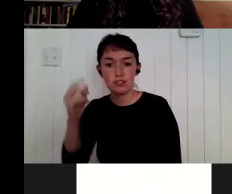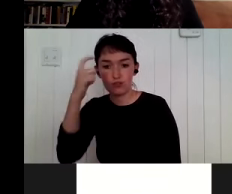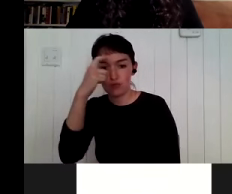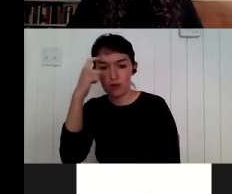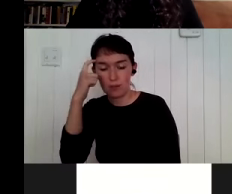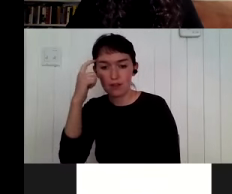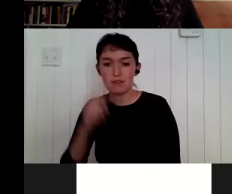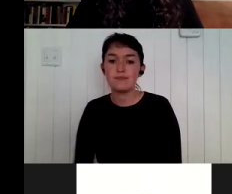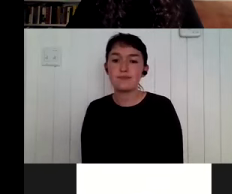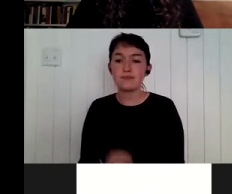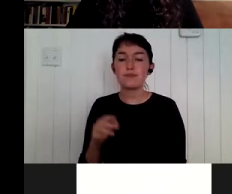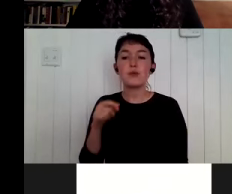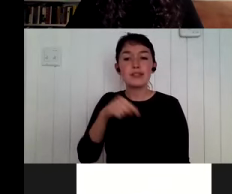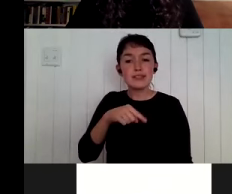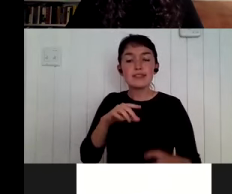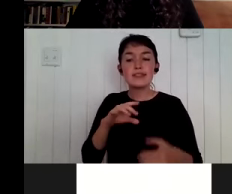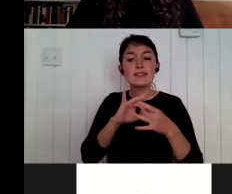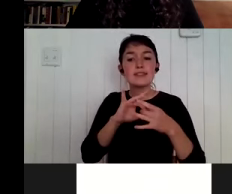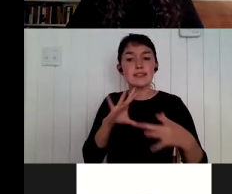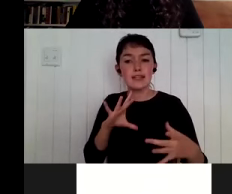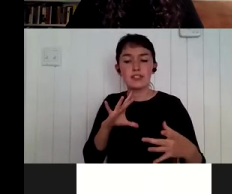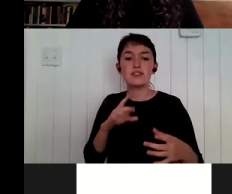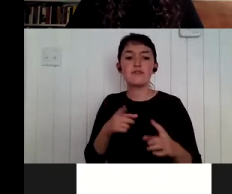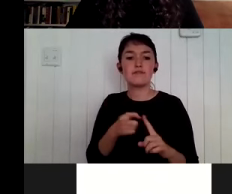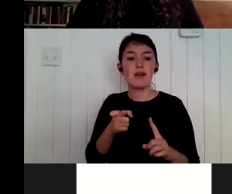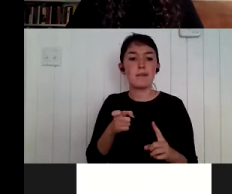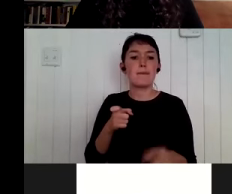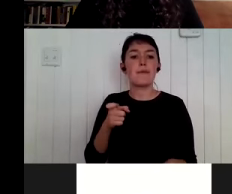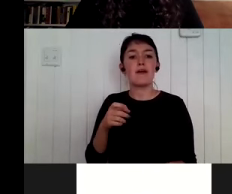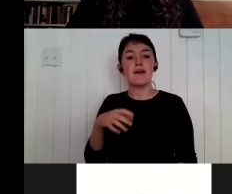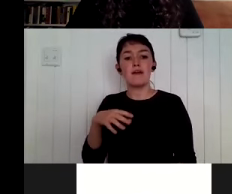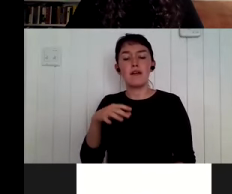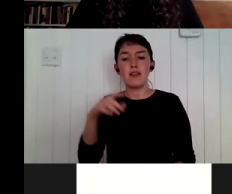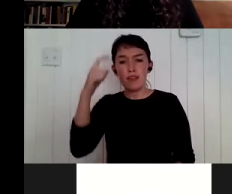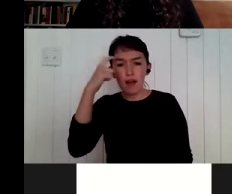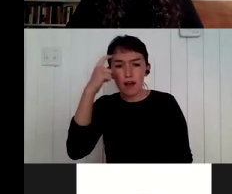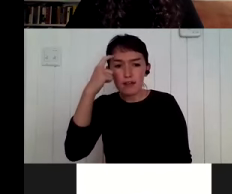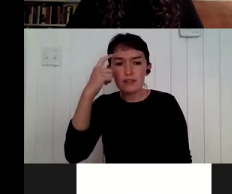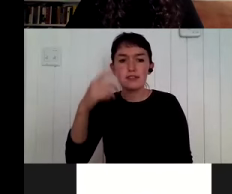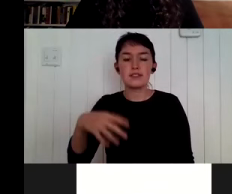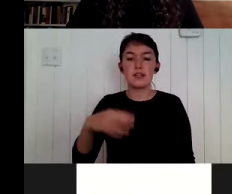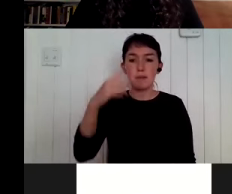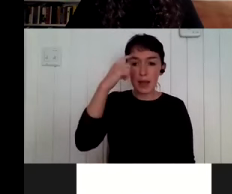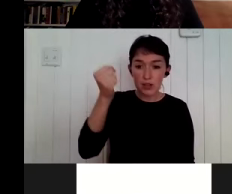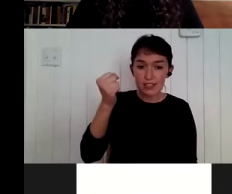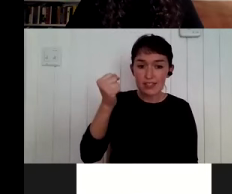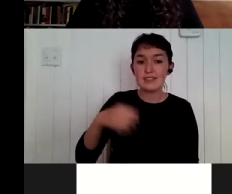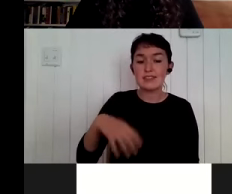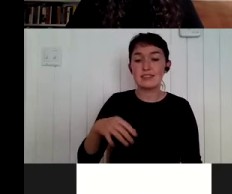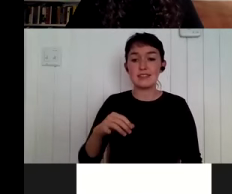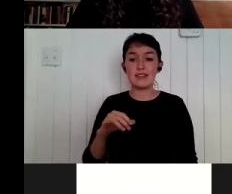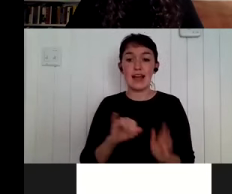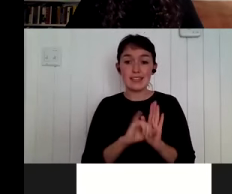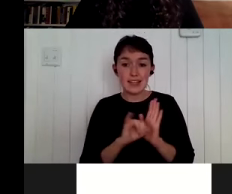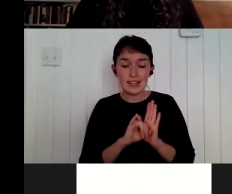continuity between thoughts and memories and surrounding actions and identity. I found this artist, Elizabeth Tremblay, who